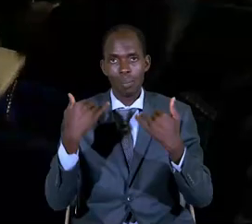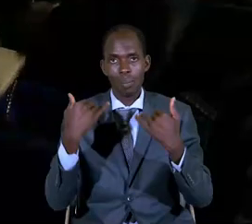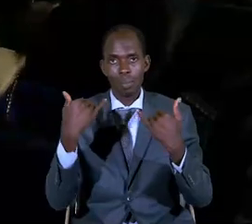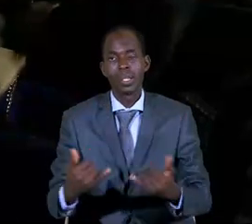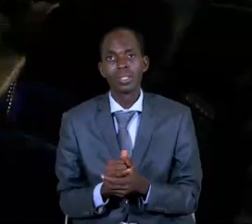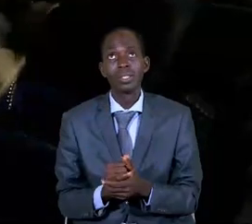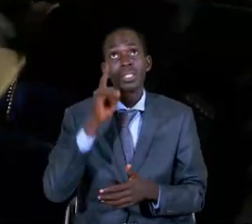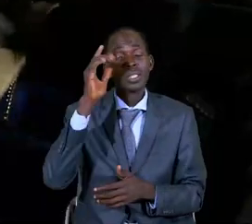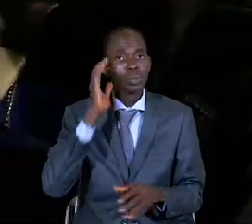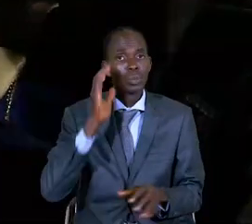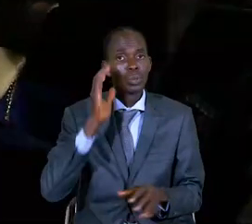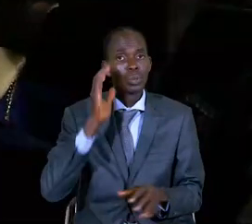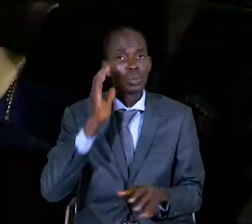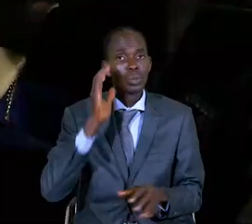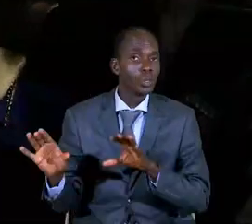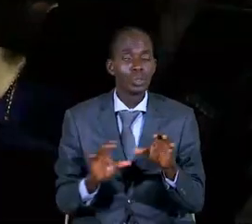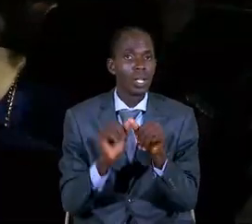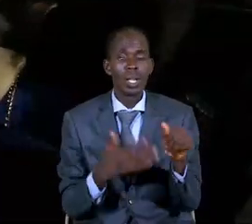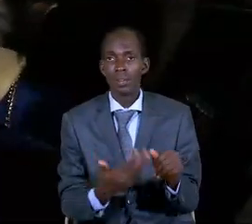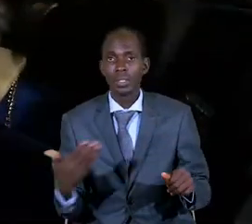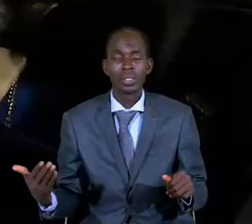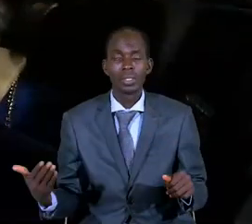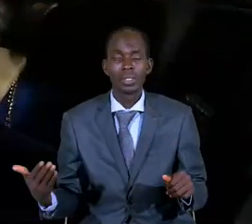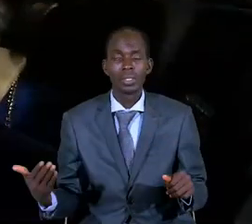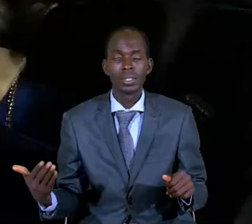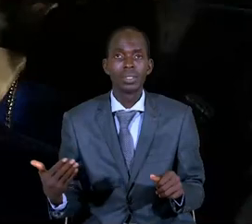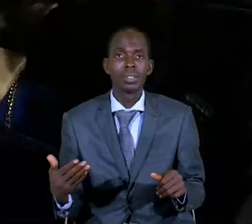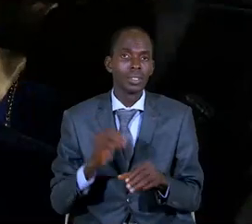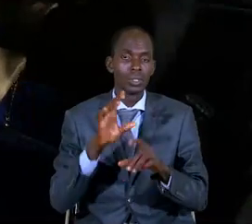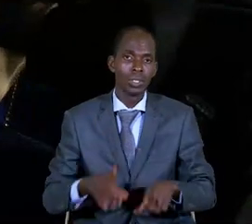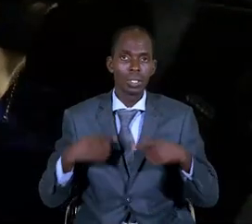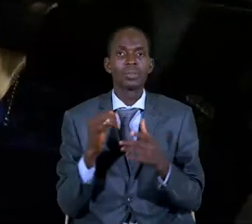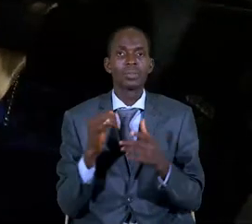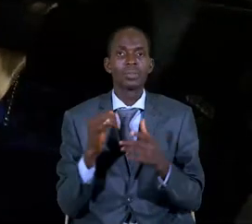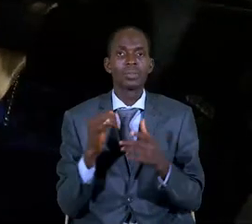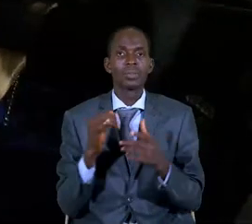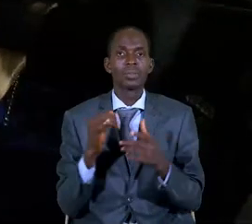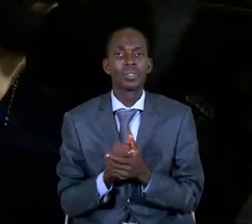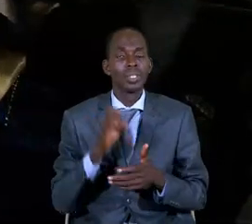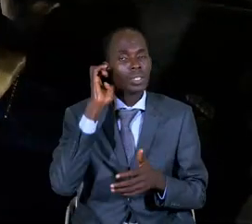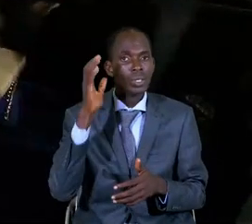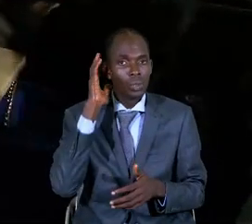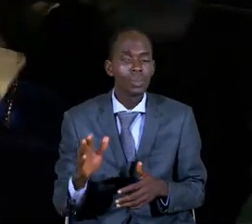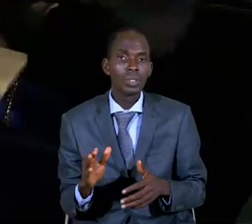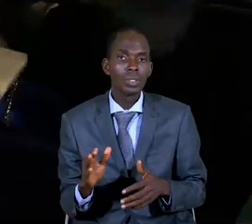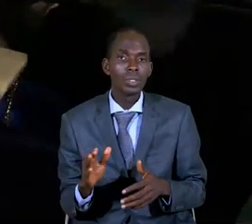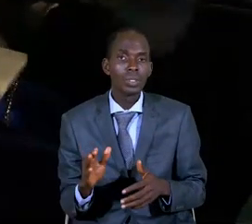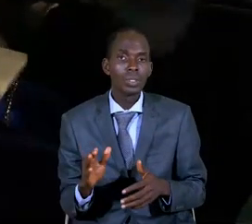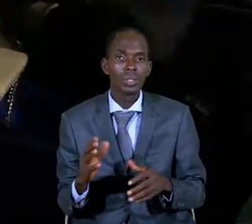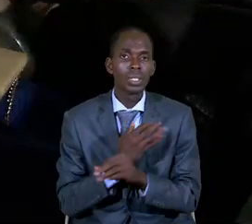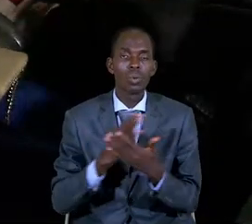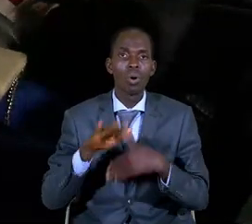will forgive every sin you ever committed in your life. He'll take all your guilt